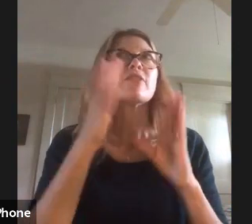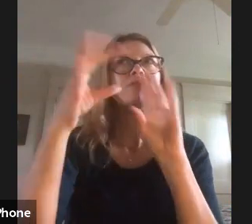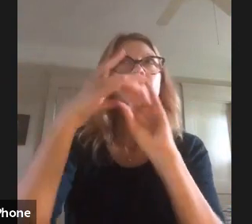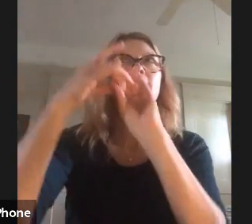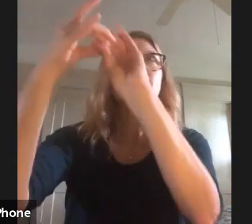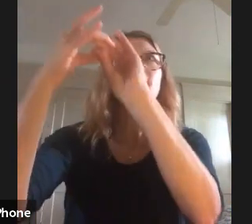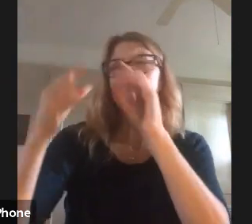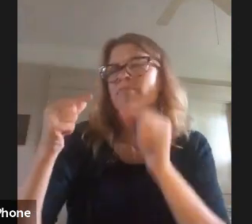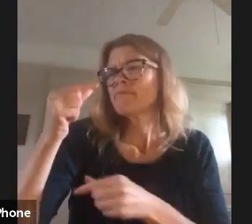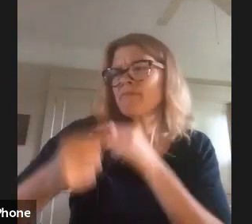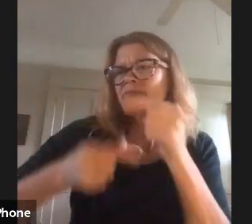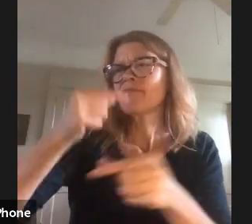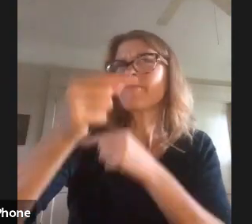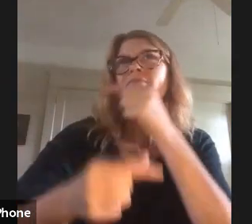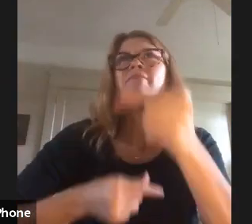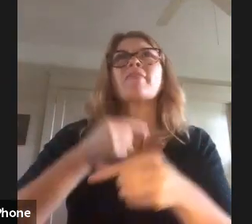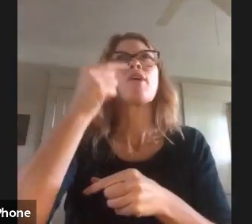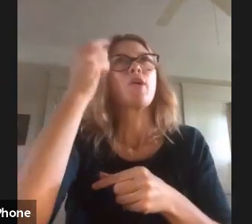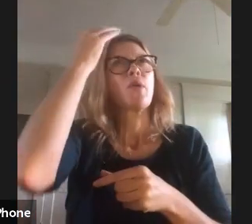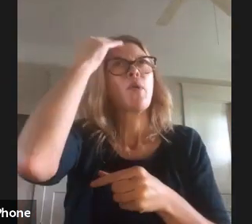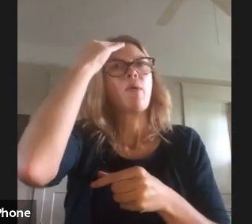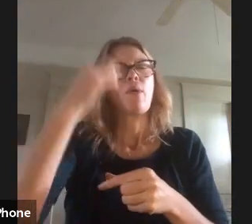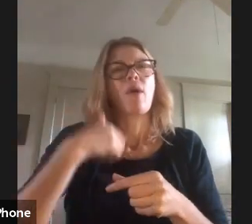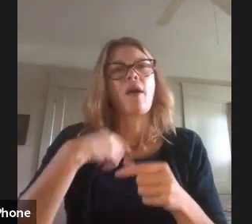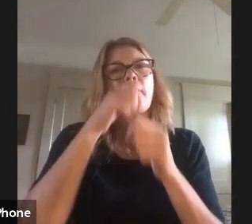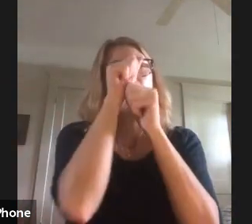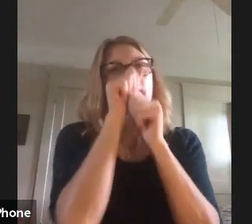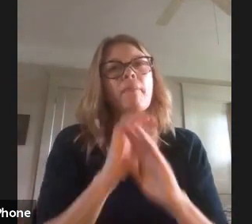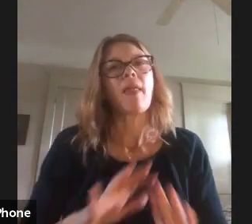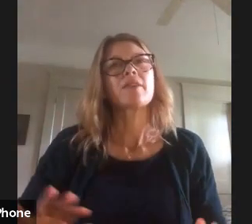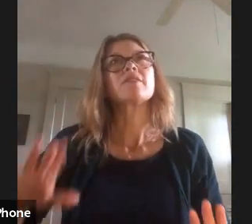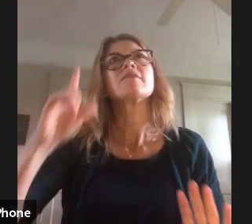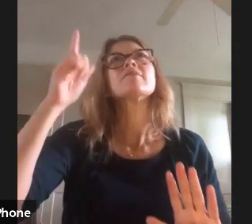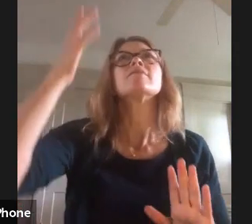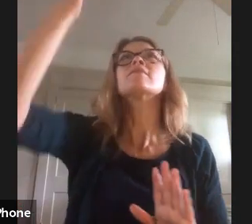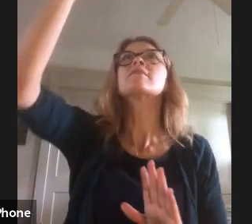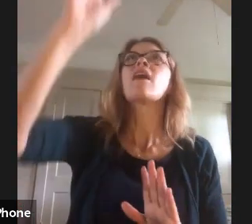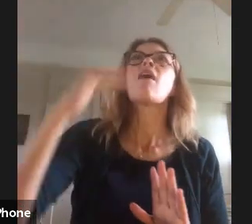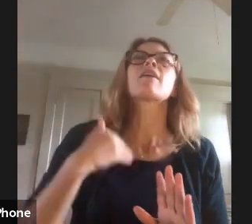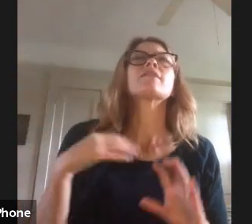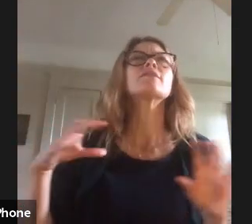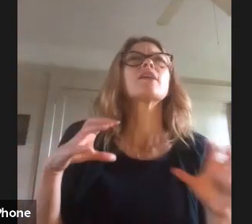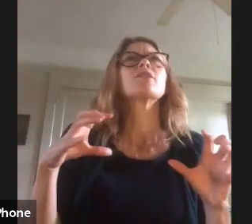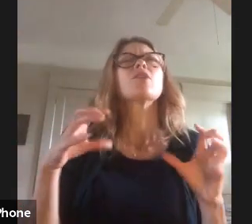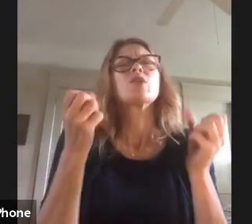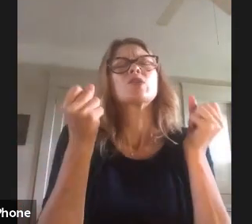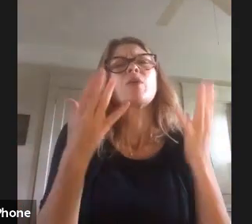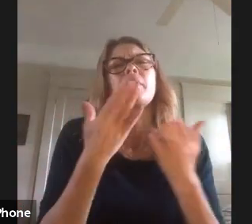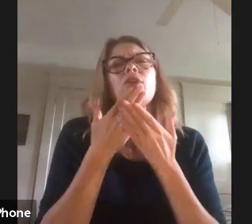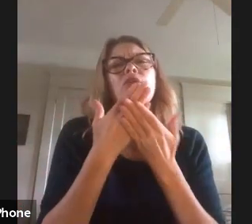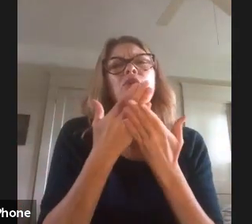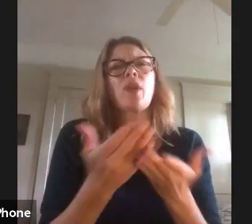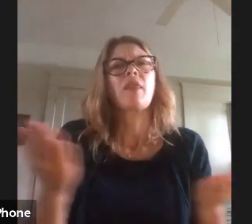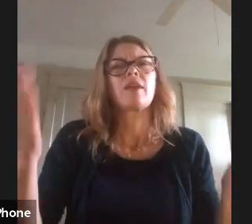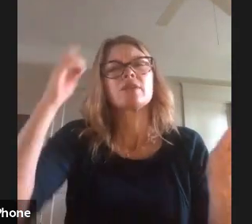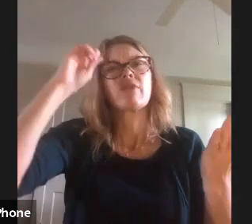blessed. The Almighty has done great things for me, and holy is his name. He has mercy on